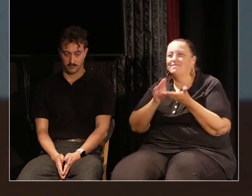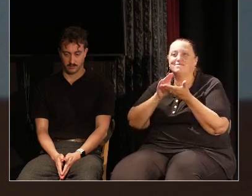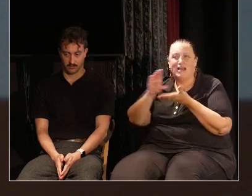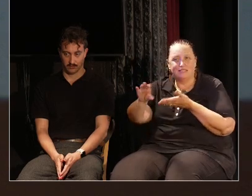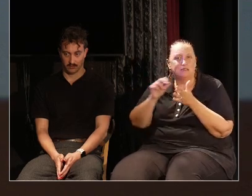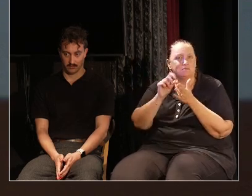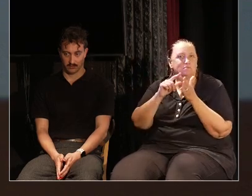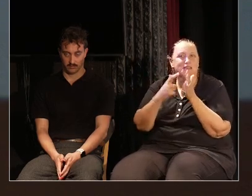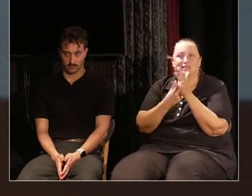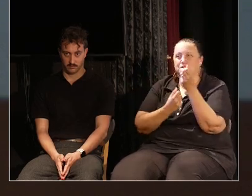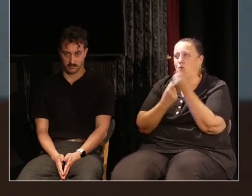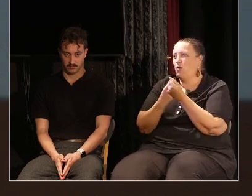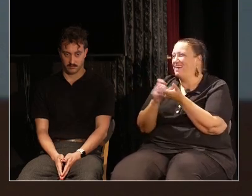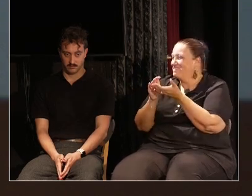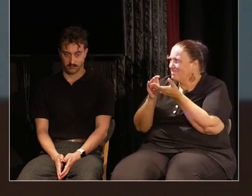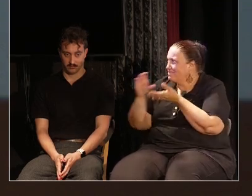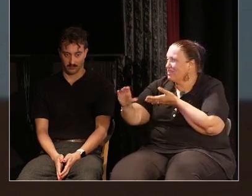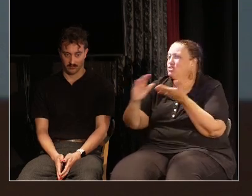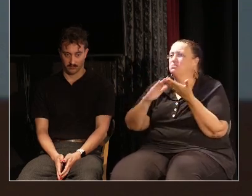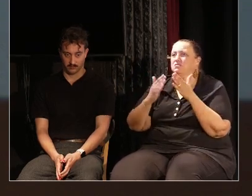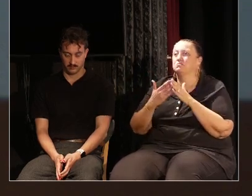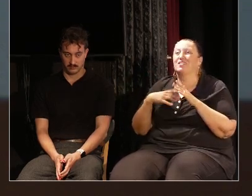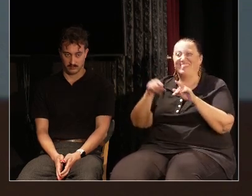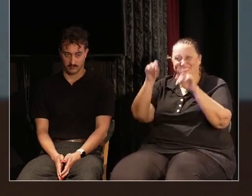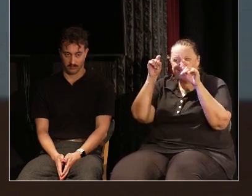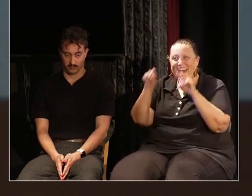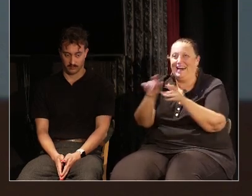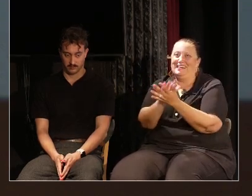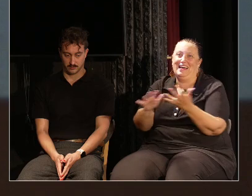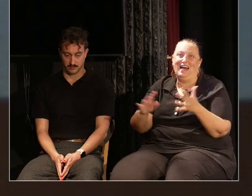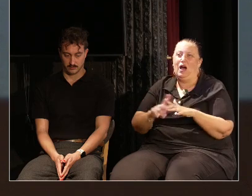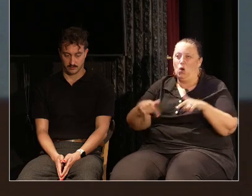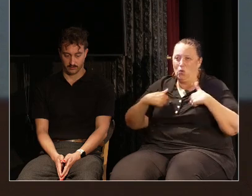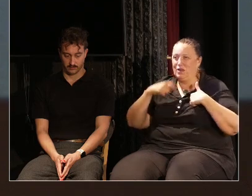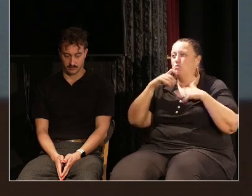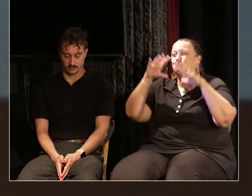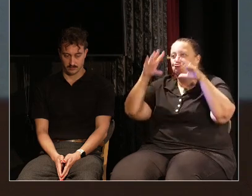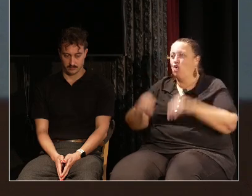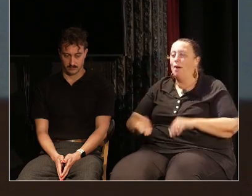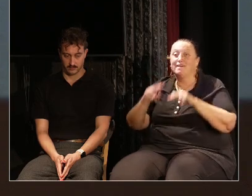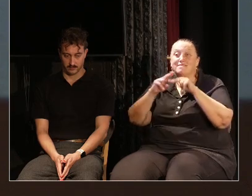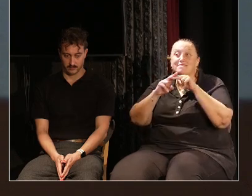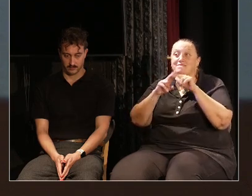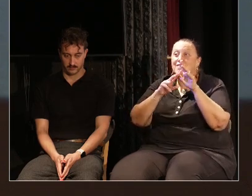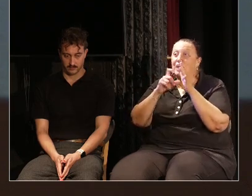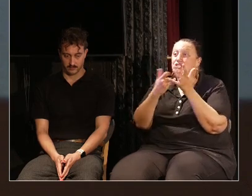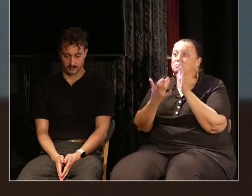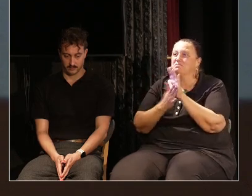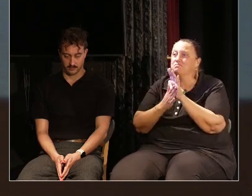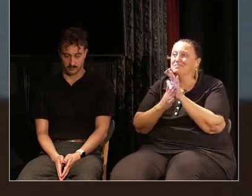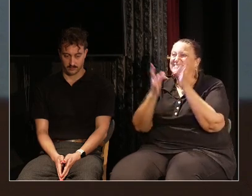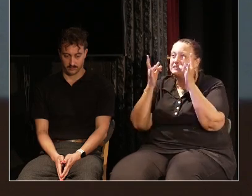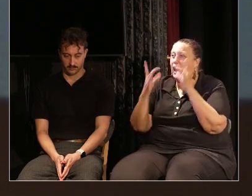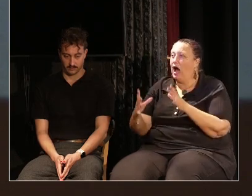in community, because that is how we will combat the very, very real rise of fascism that is happening across the West